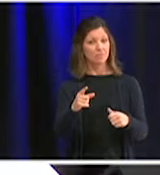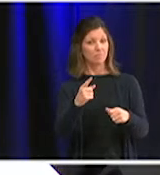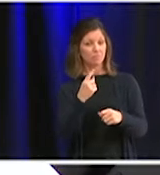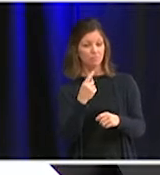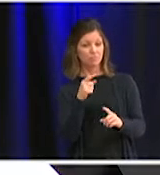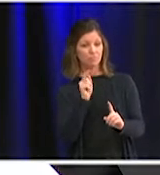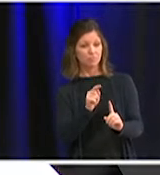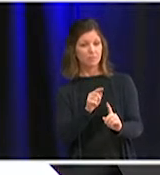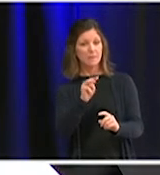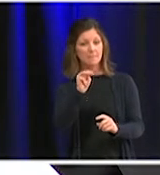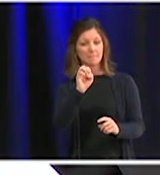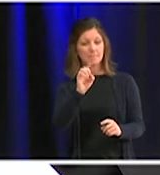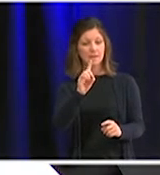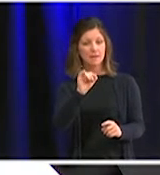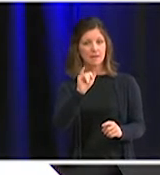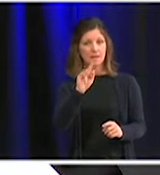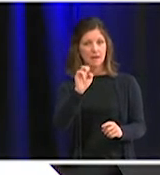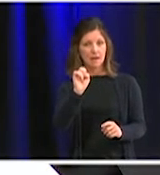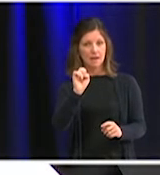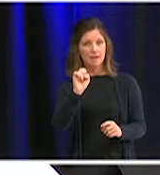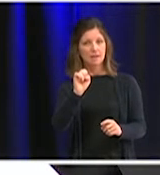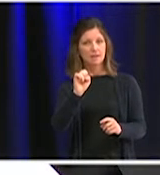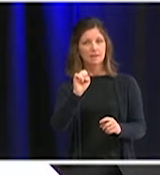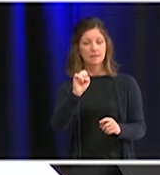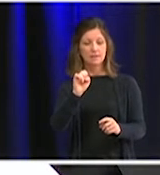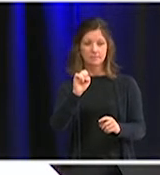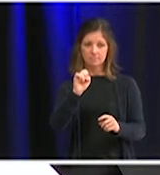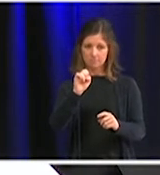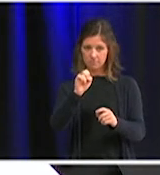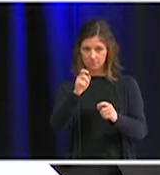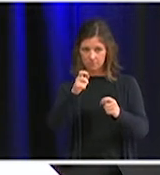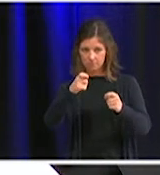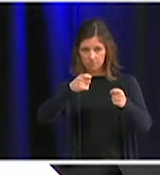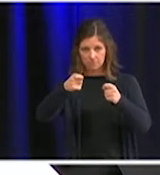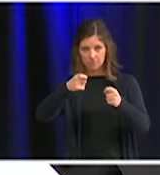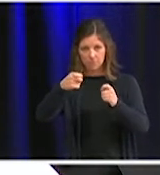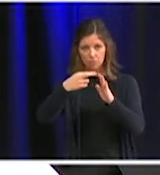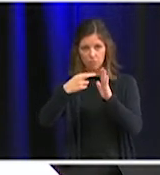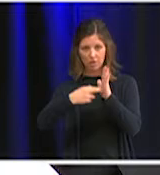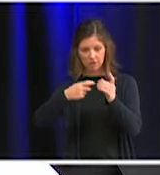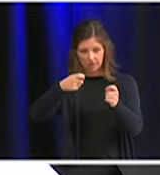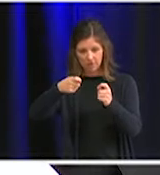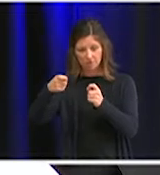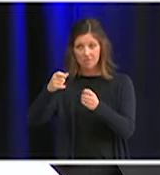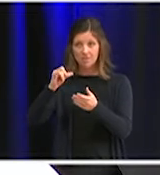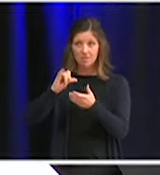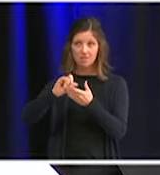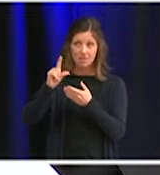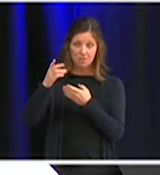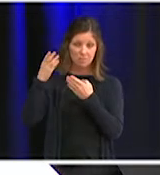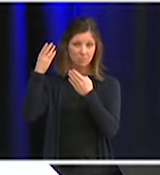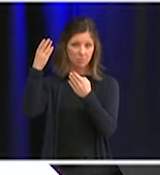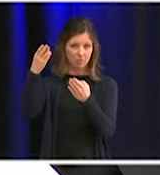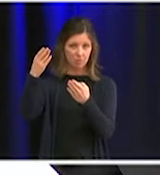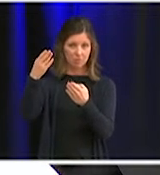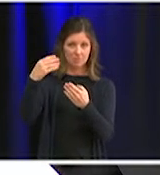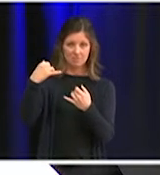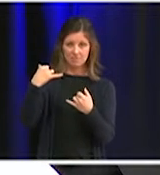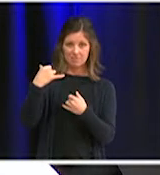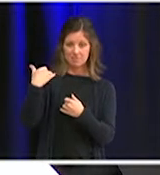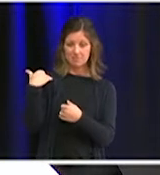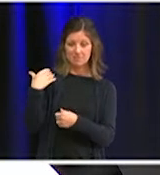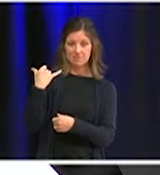Fiscal Accountability Regulation. This was proposed earlier this year, but basically this proposal will look